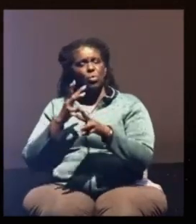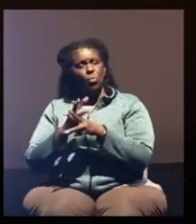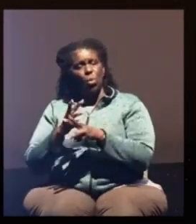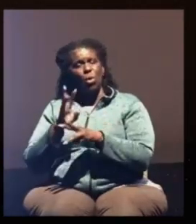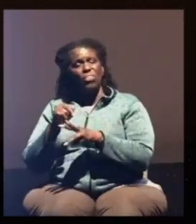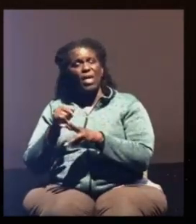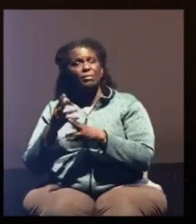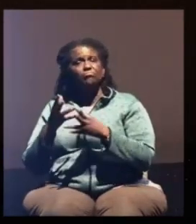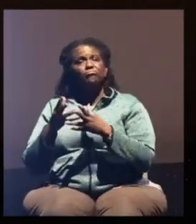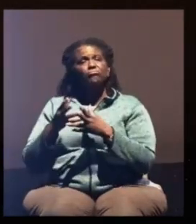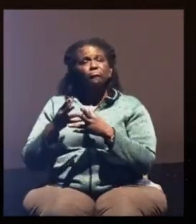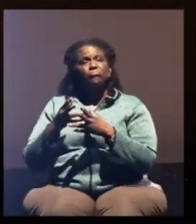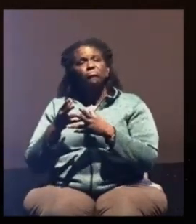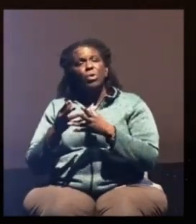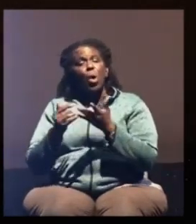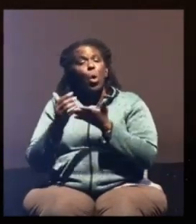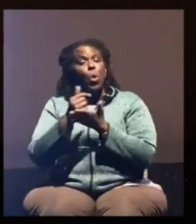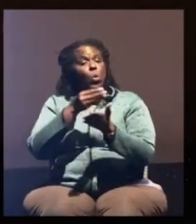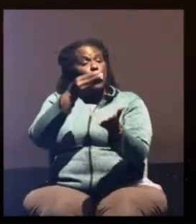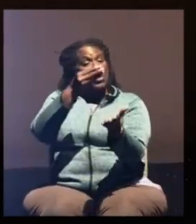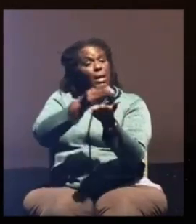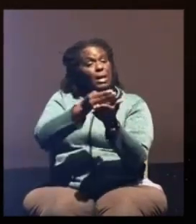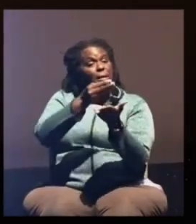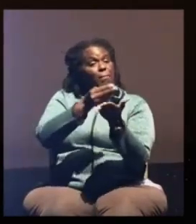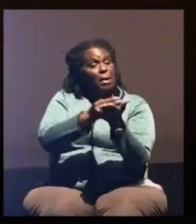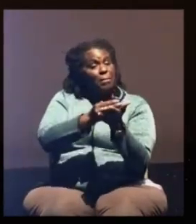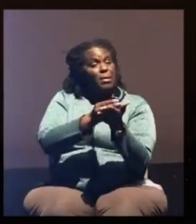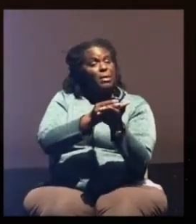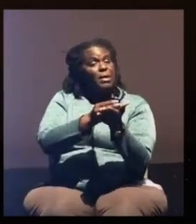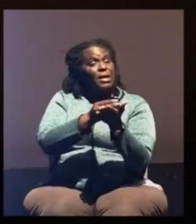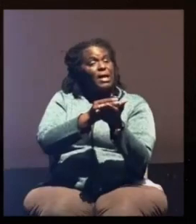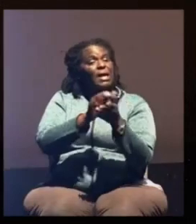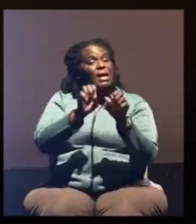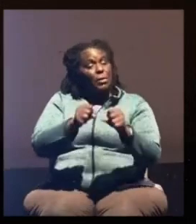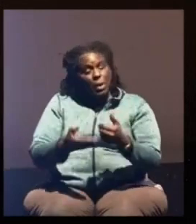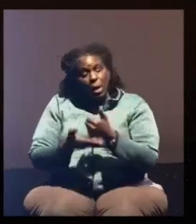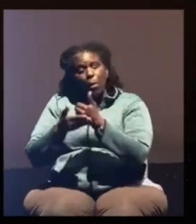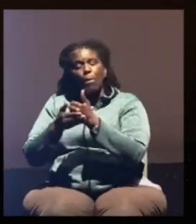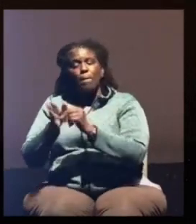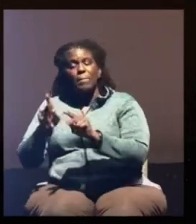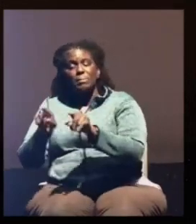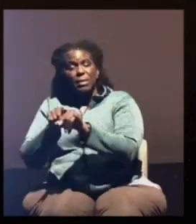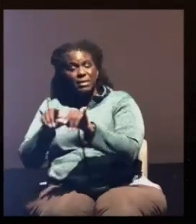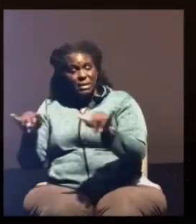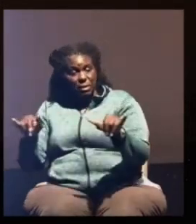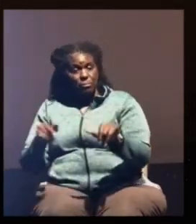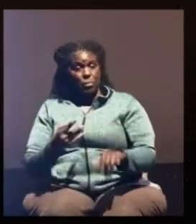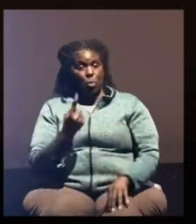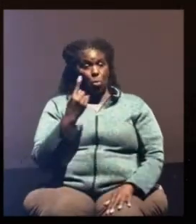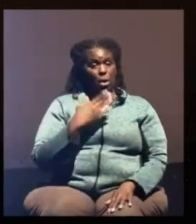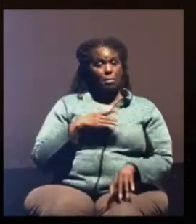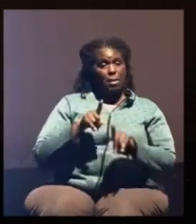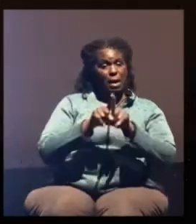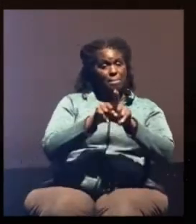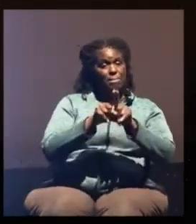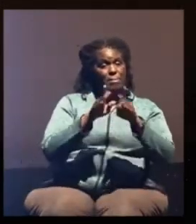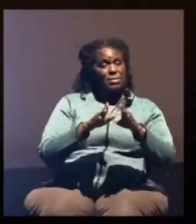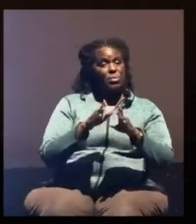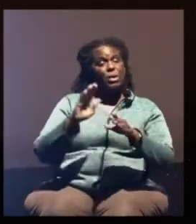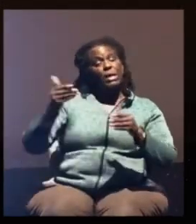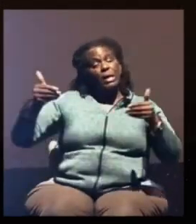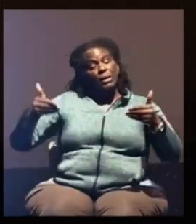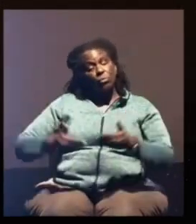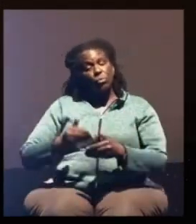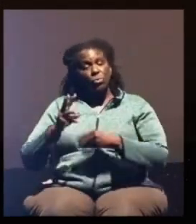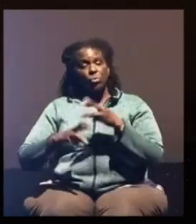profit would be done in conjunction to helping people, places, and things. A mentor of mine introduced me to the world of